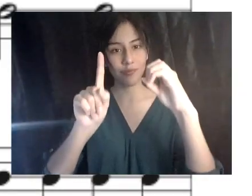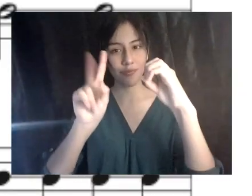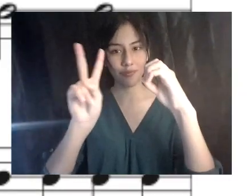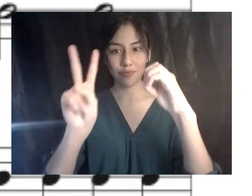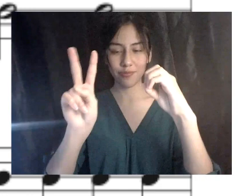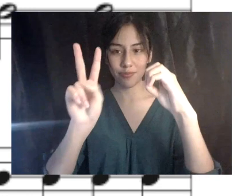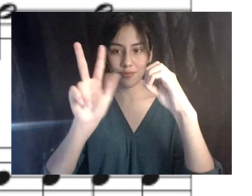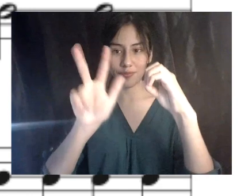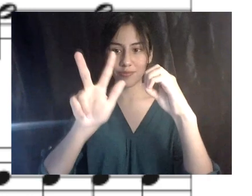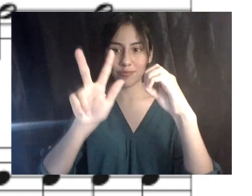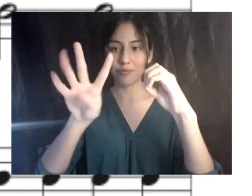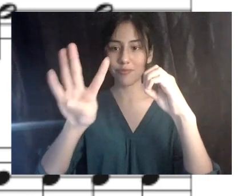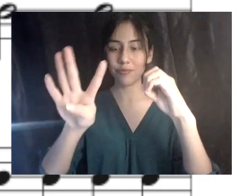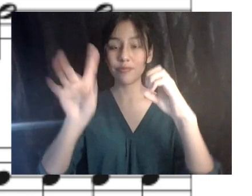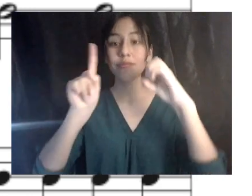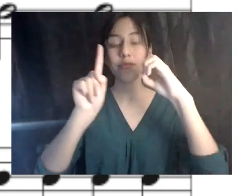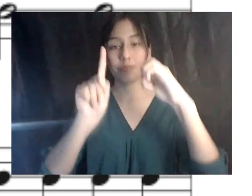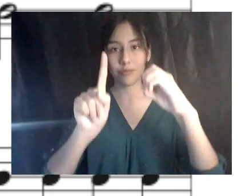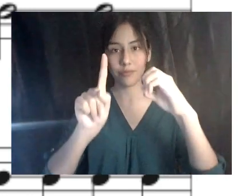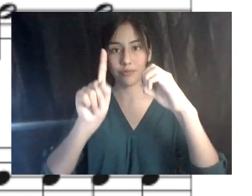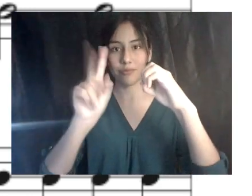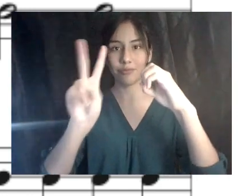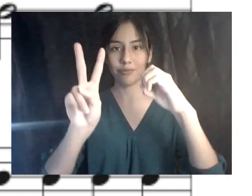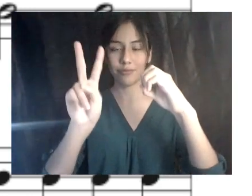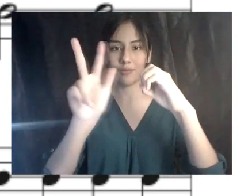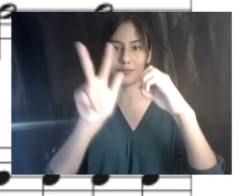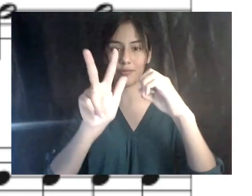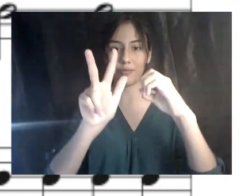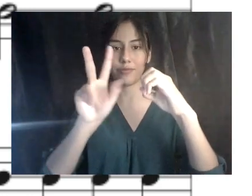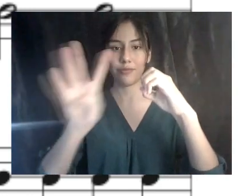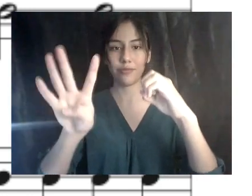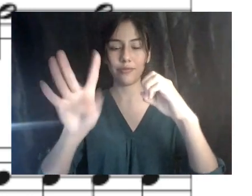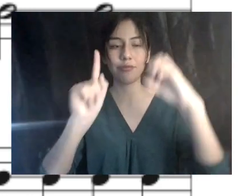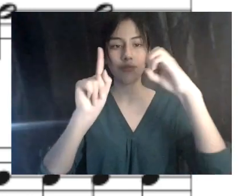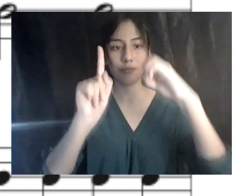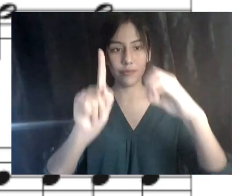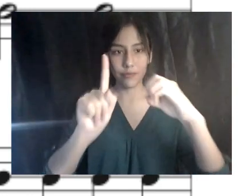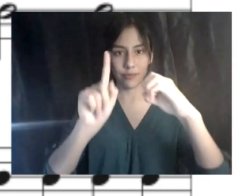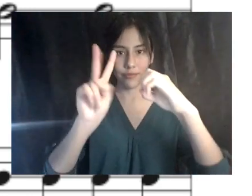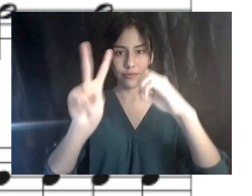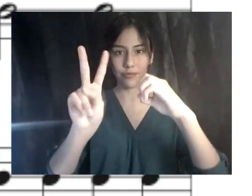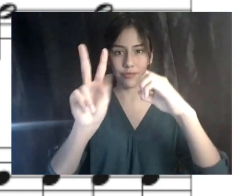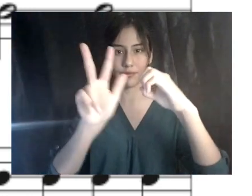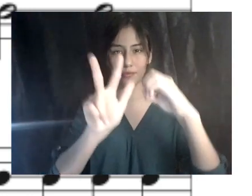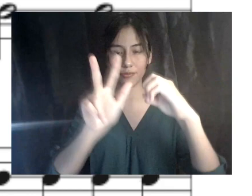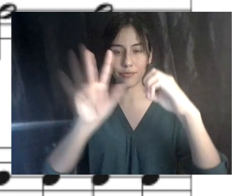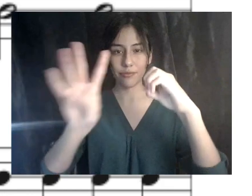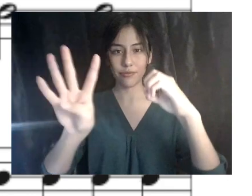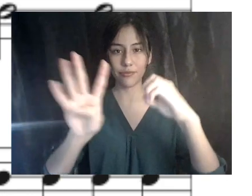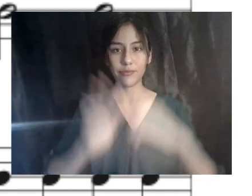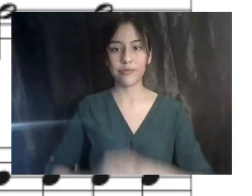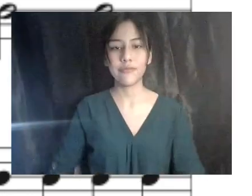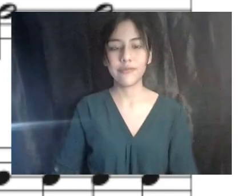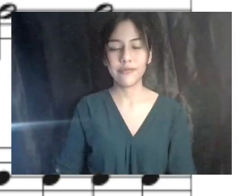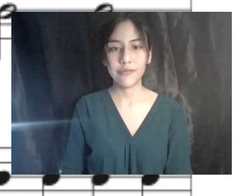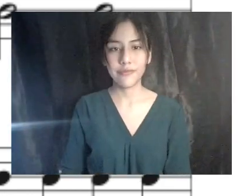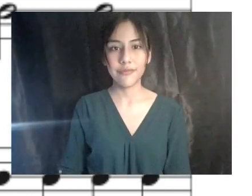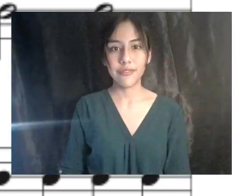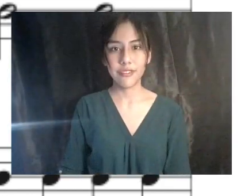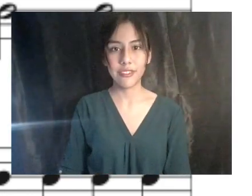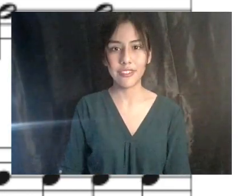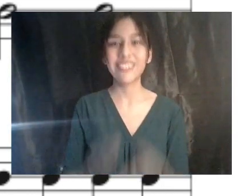4. 1, 2, 3, 4. 1, 2, 3, 4. And 1, 2, 3,